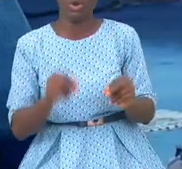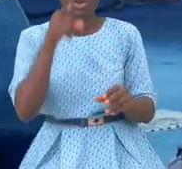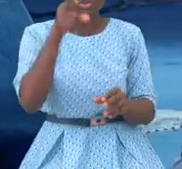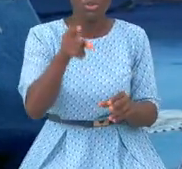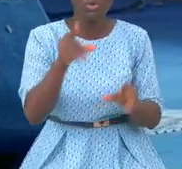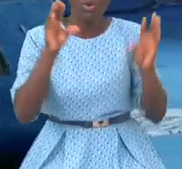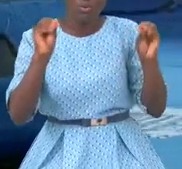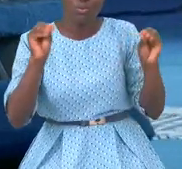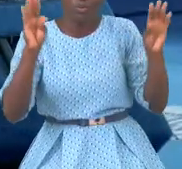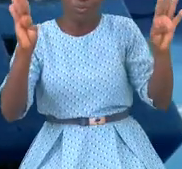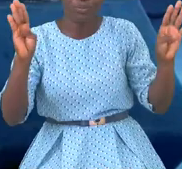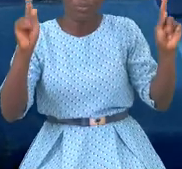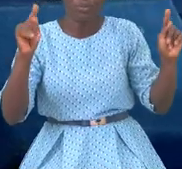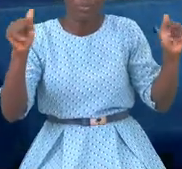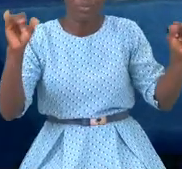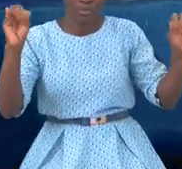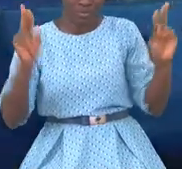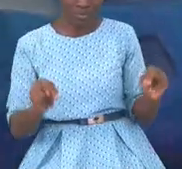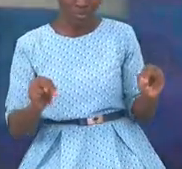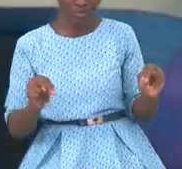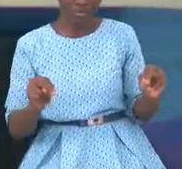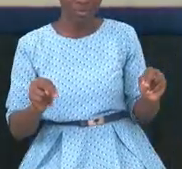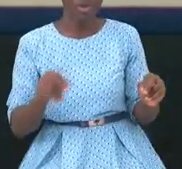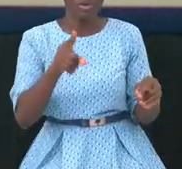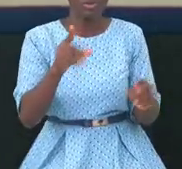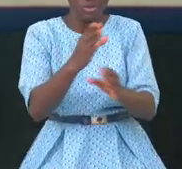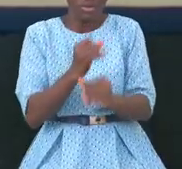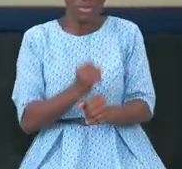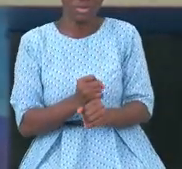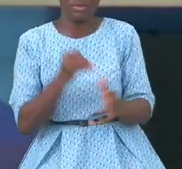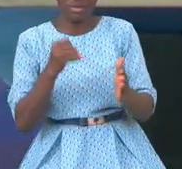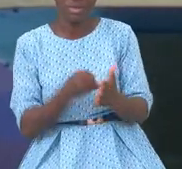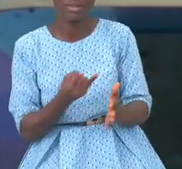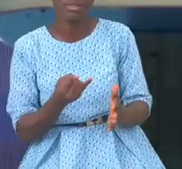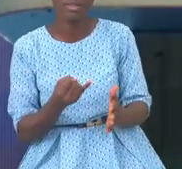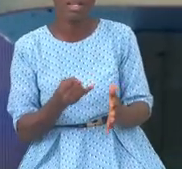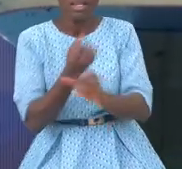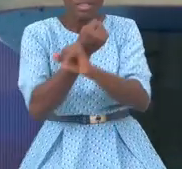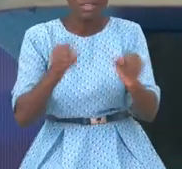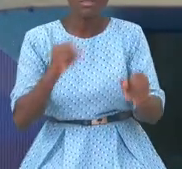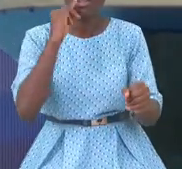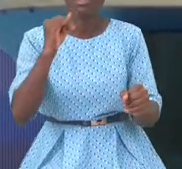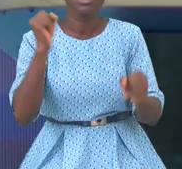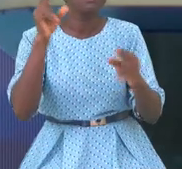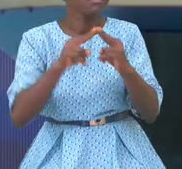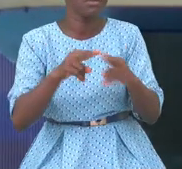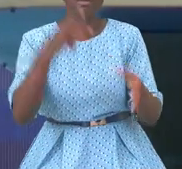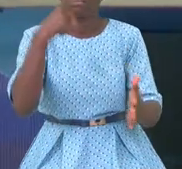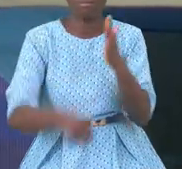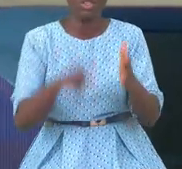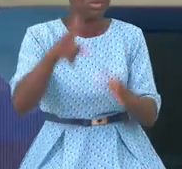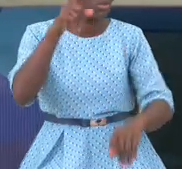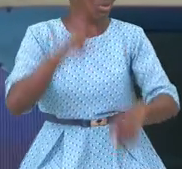attain. Salvation is so costly, you cannot attain. Salvation is so high, is